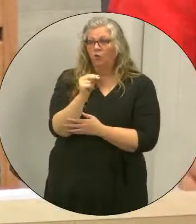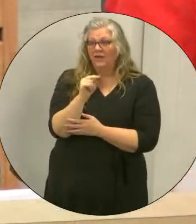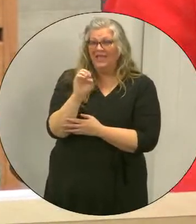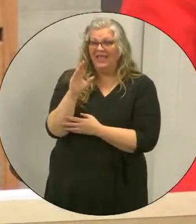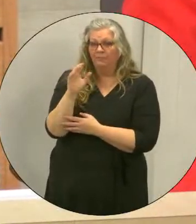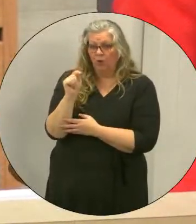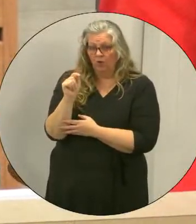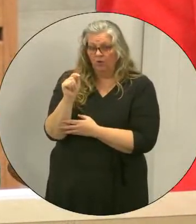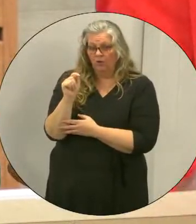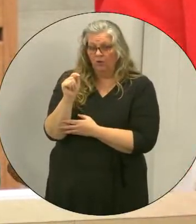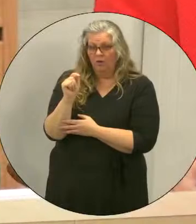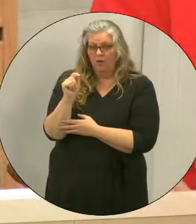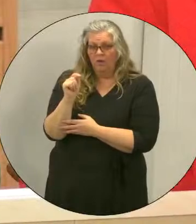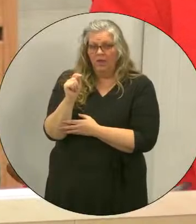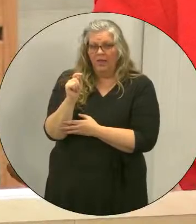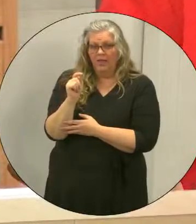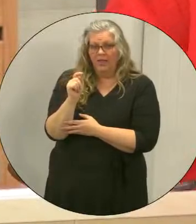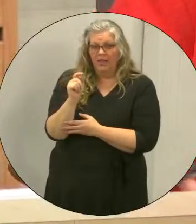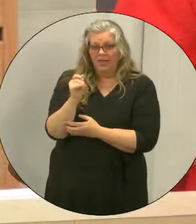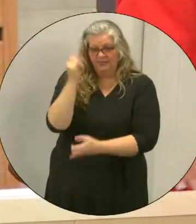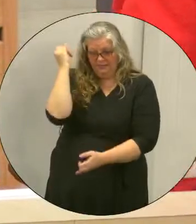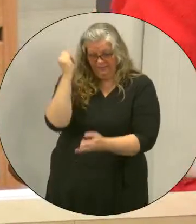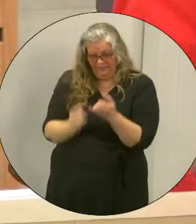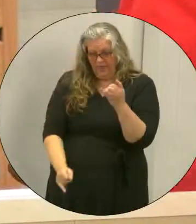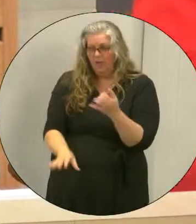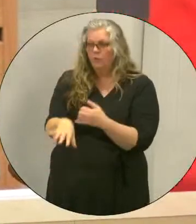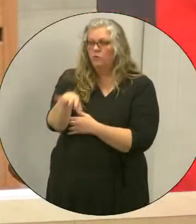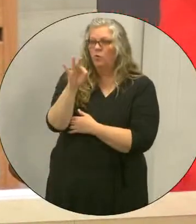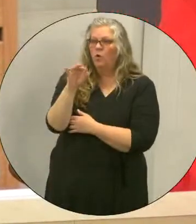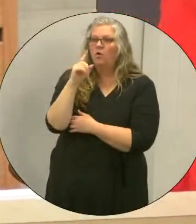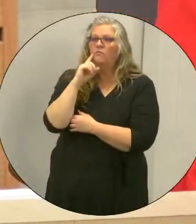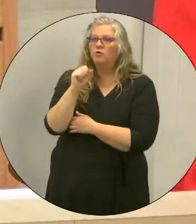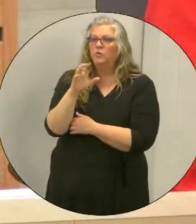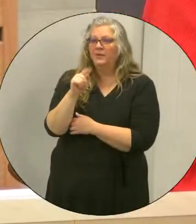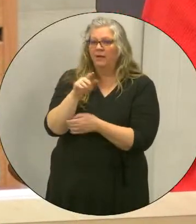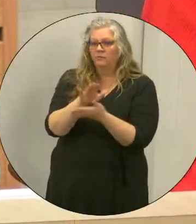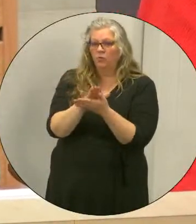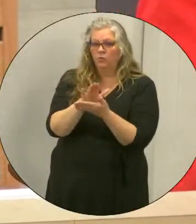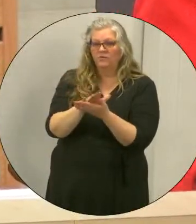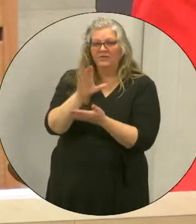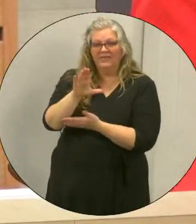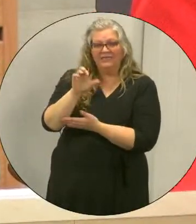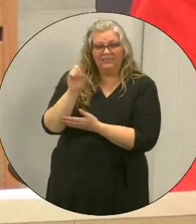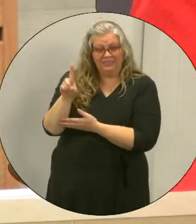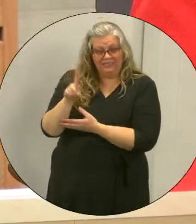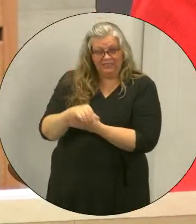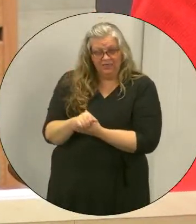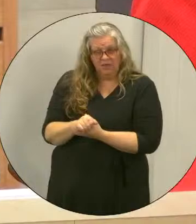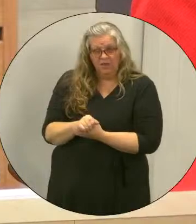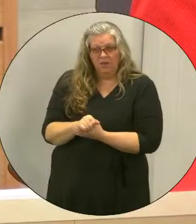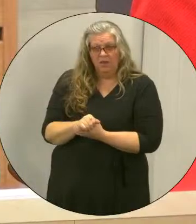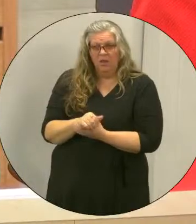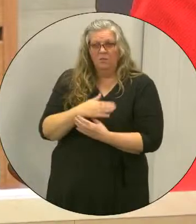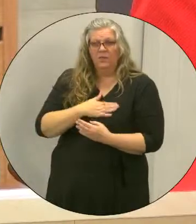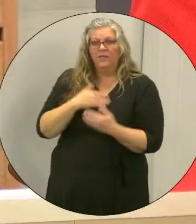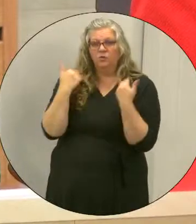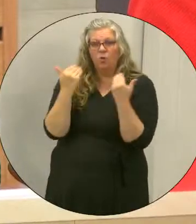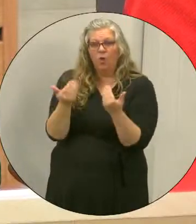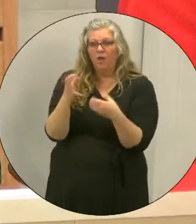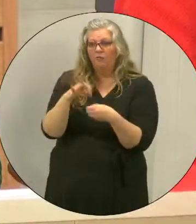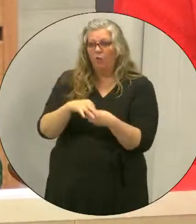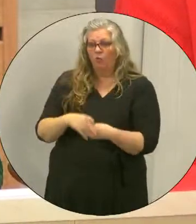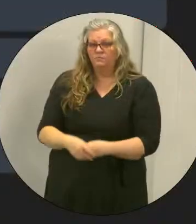as our finalist for the position of Superintendent of Schools for the Clark County School District. Please cast your